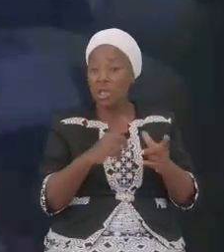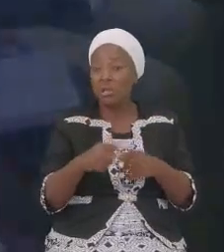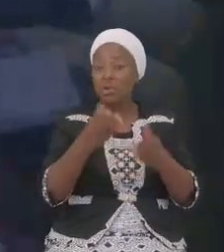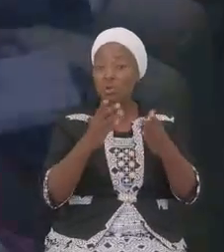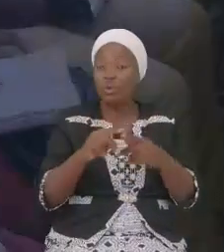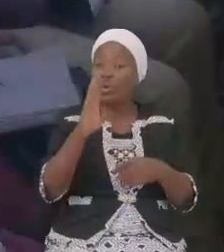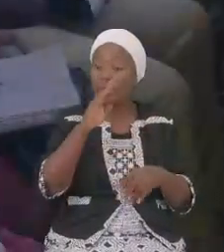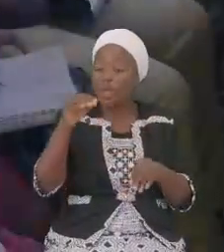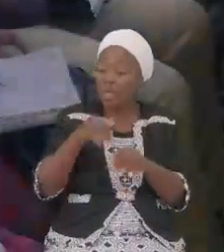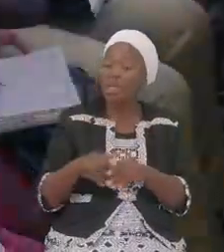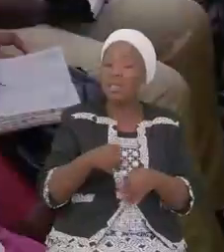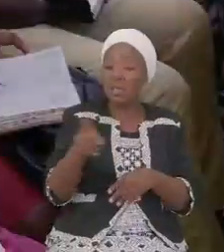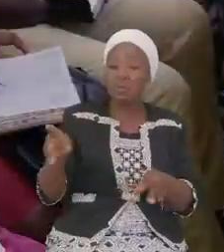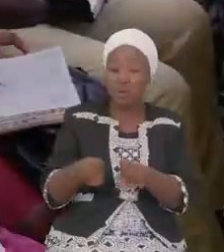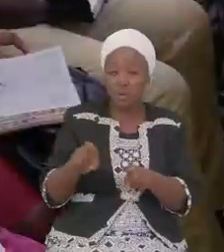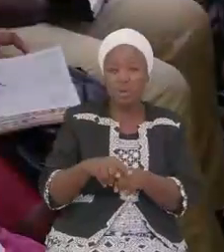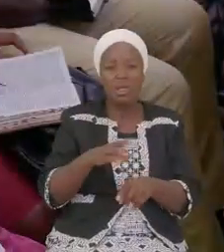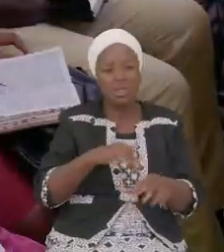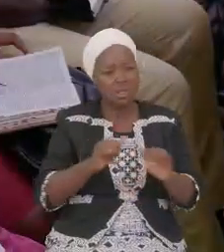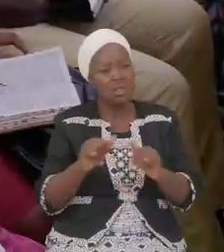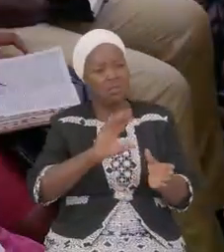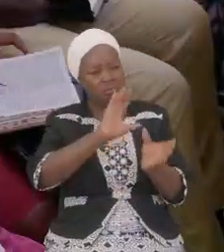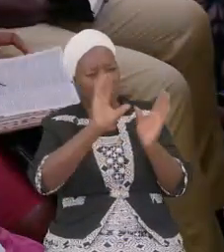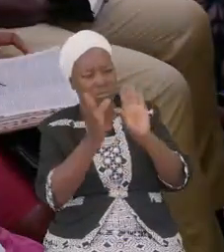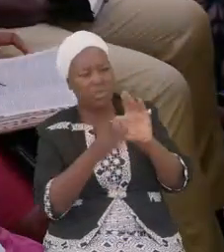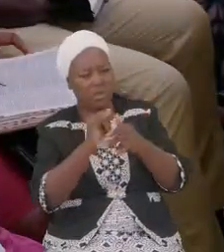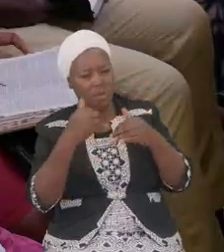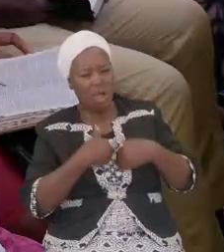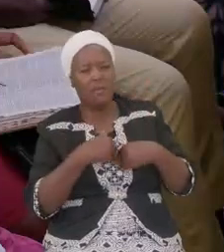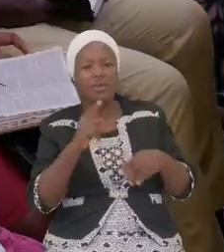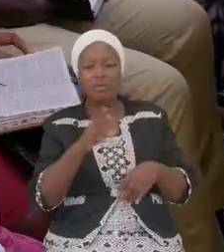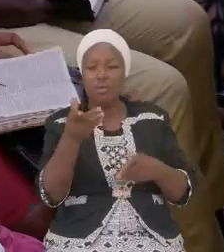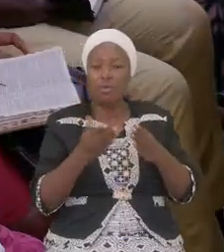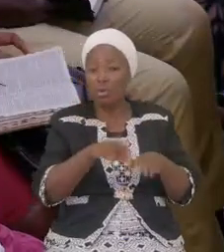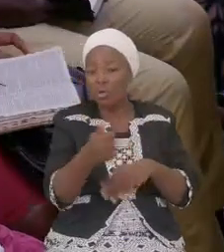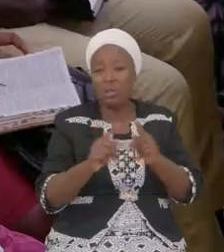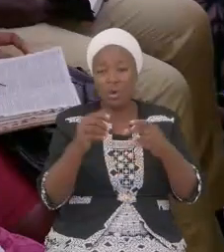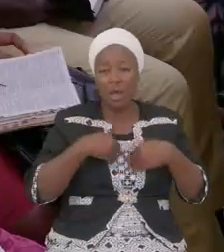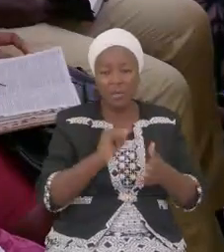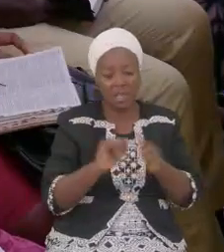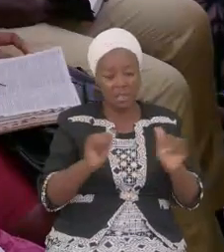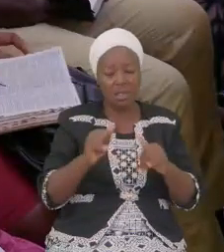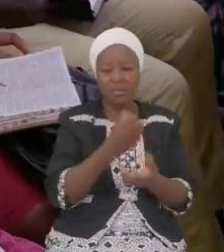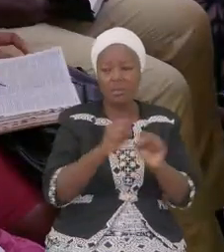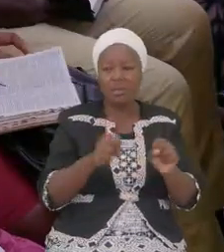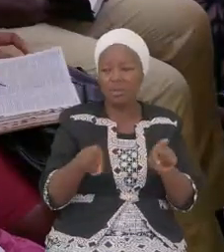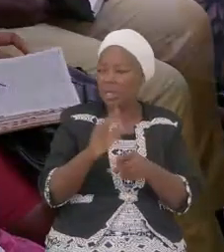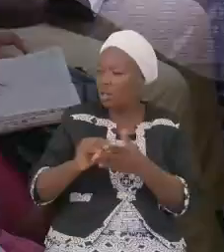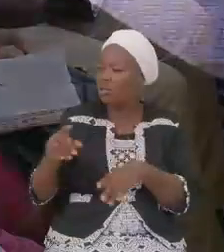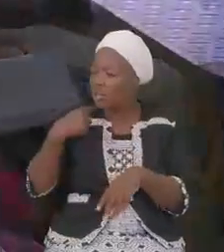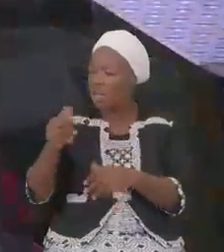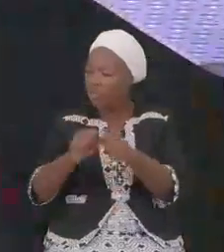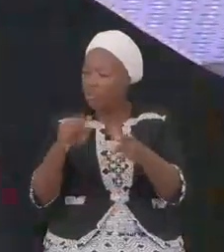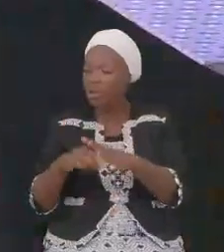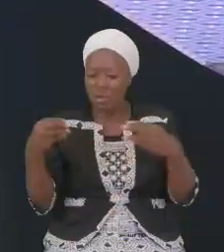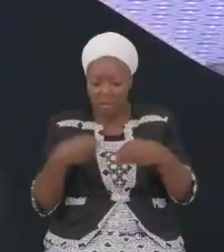in them, and the same conversion you have, you want others to have the conversion too. And you are telling everybody, everybody in your